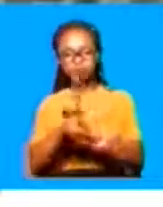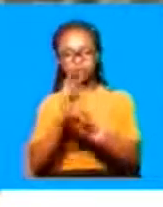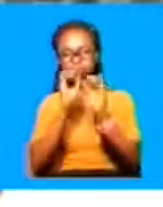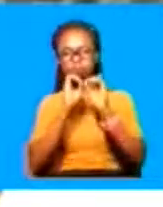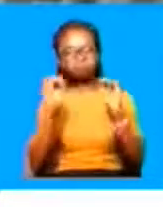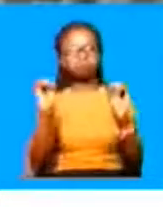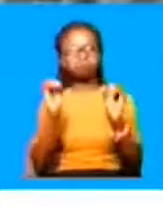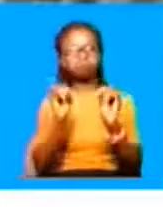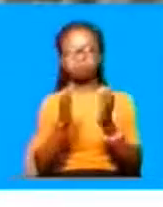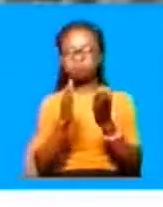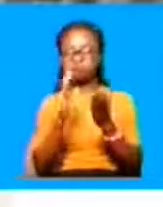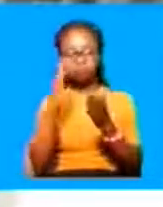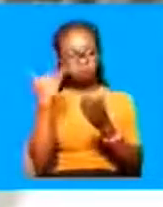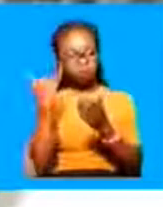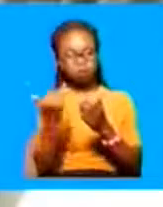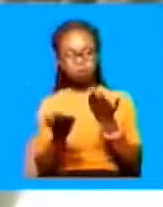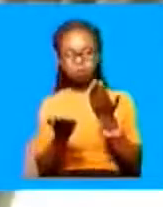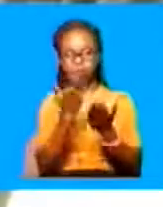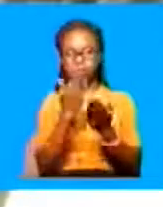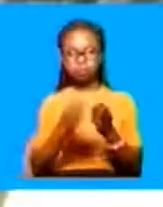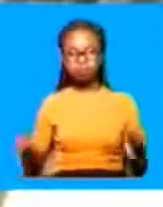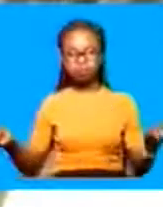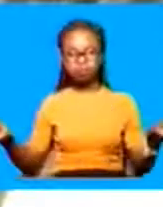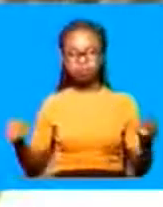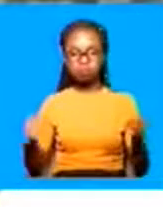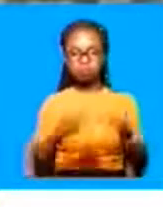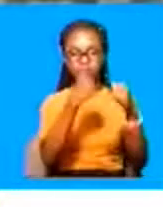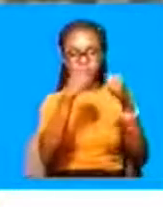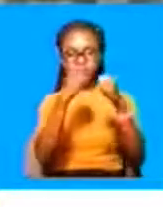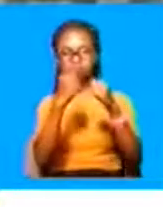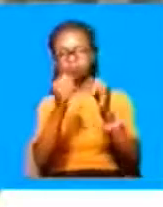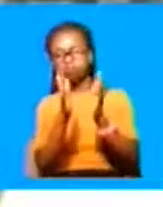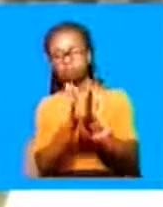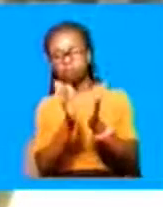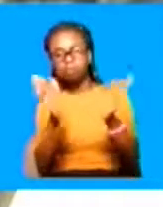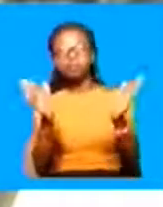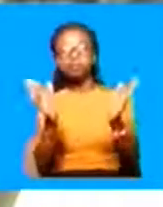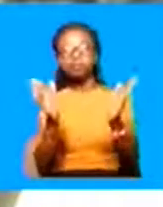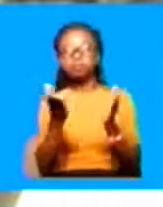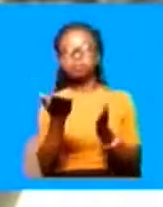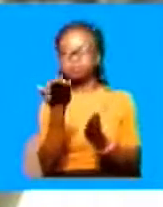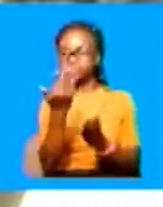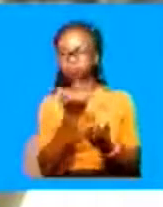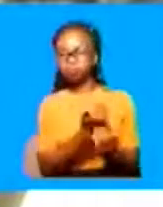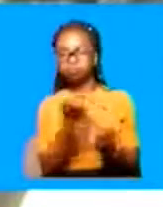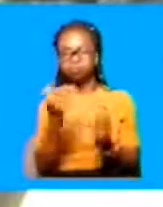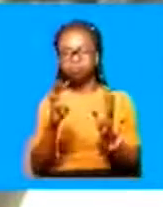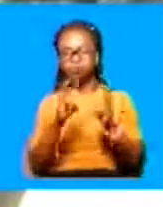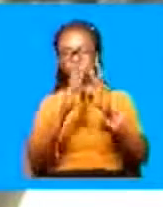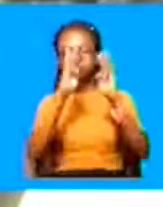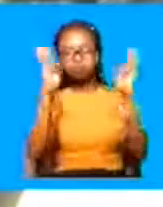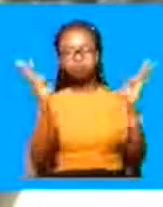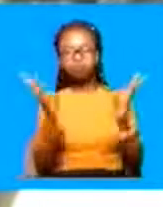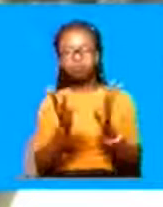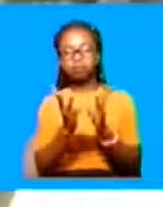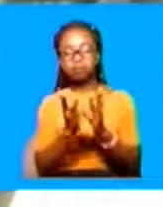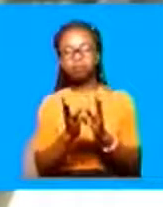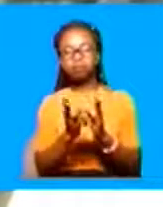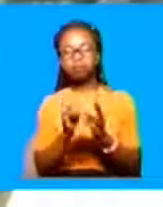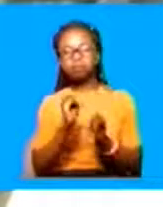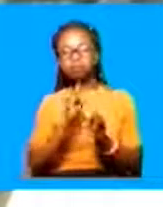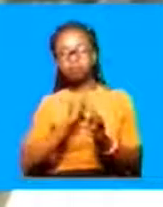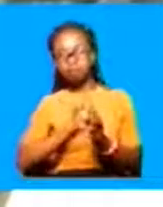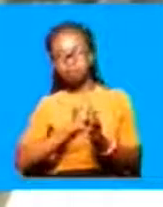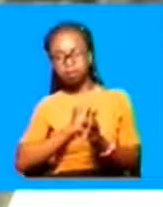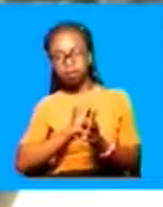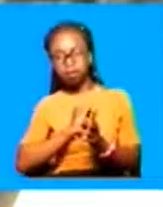someone can just run over her. Well, I've exposed Wanda to the world. I make